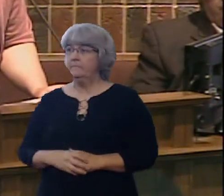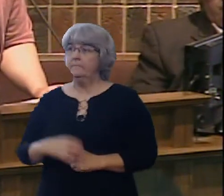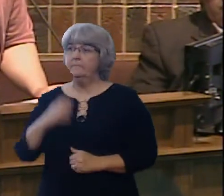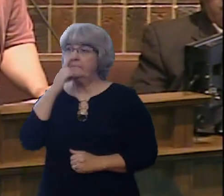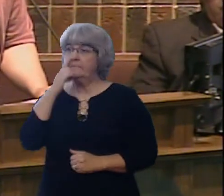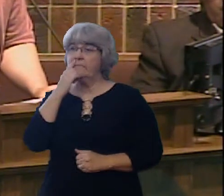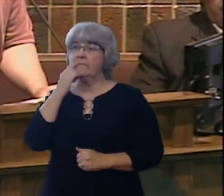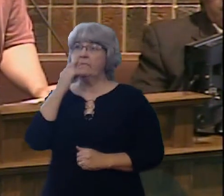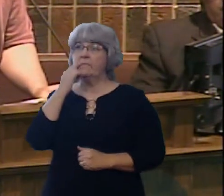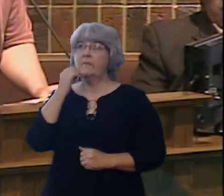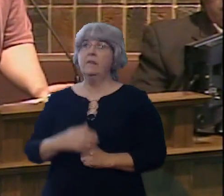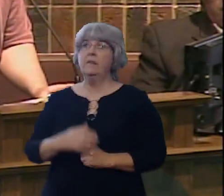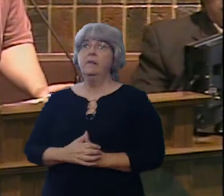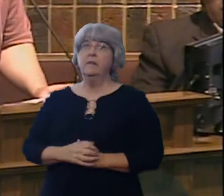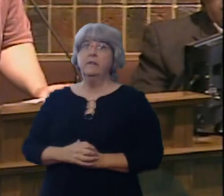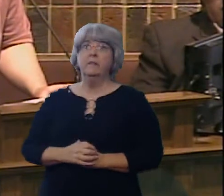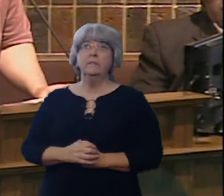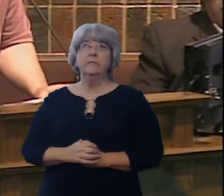48.